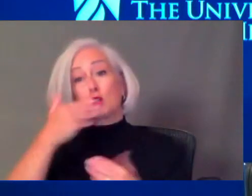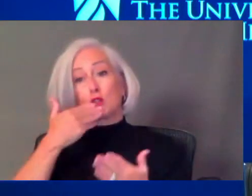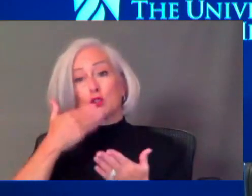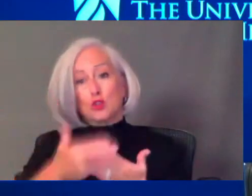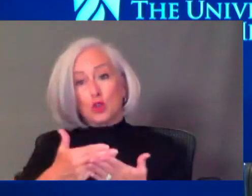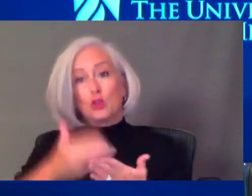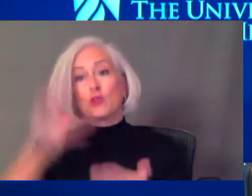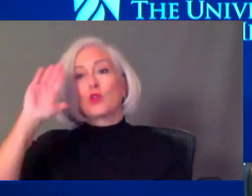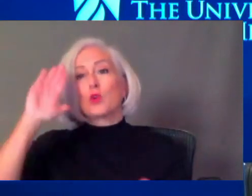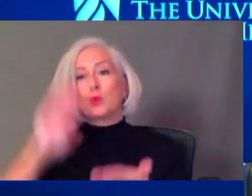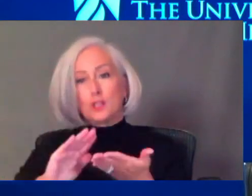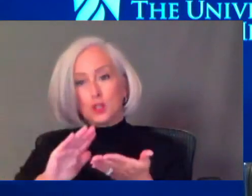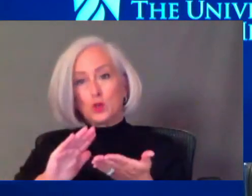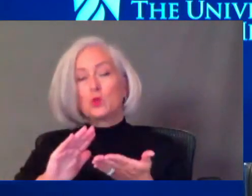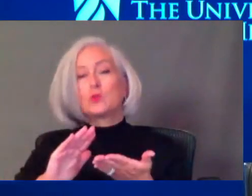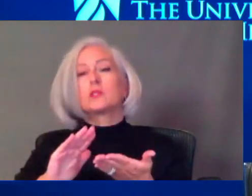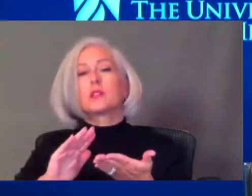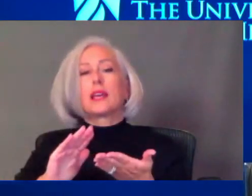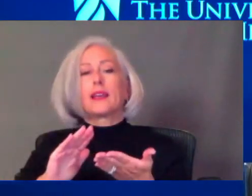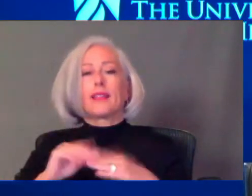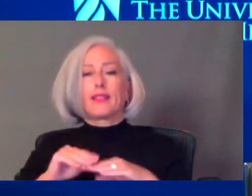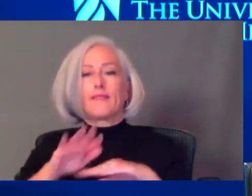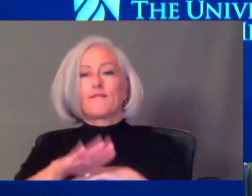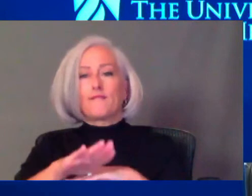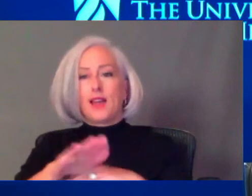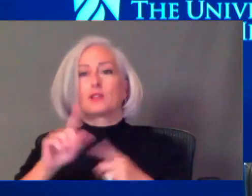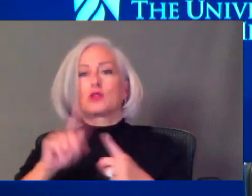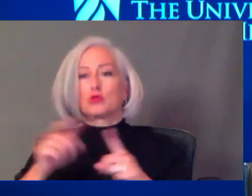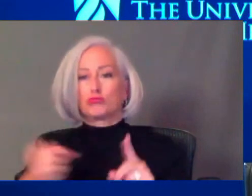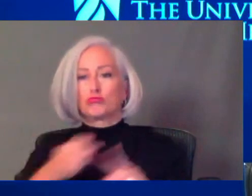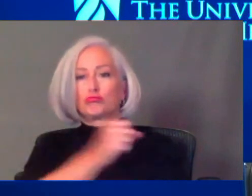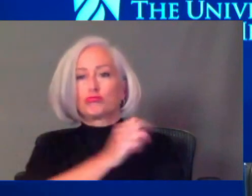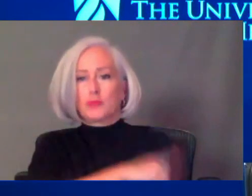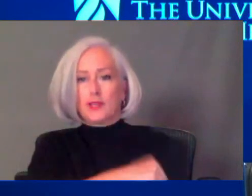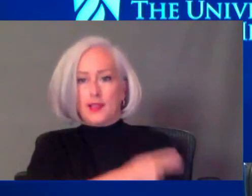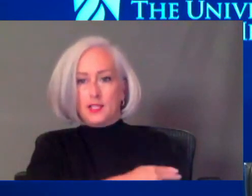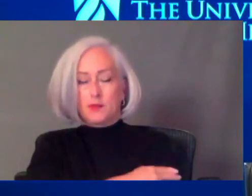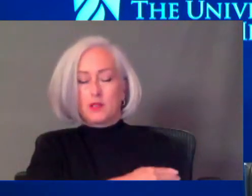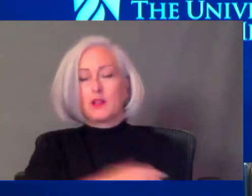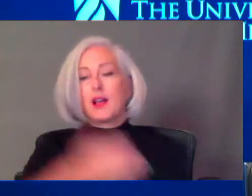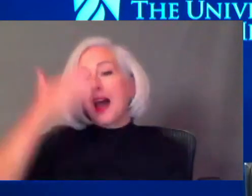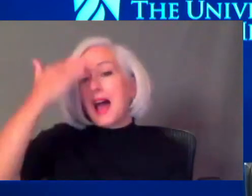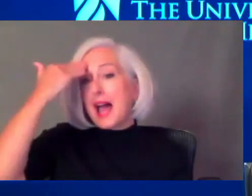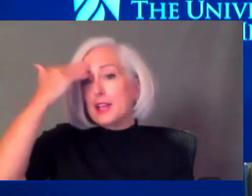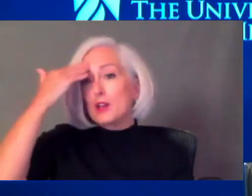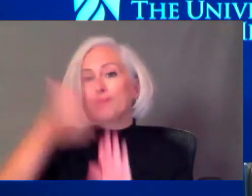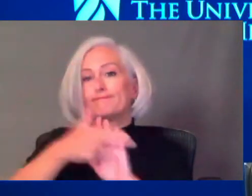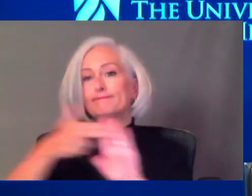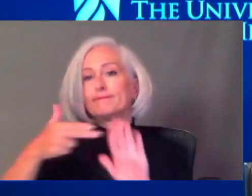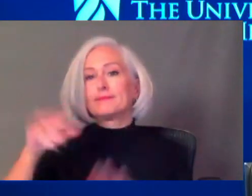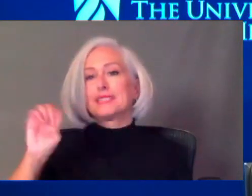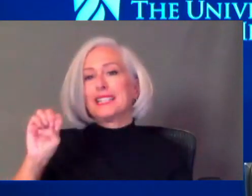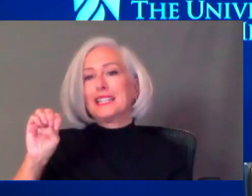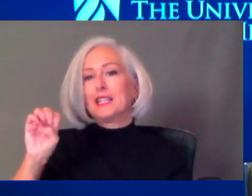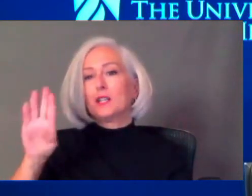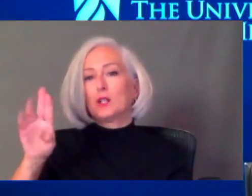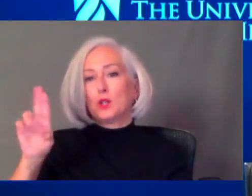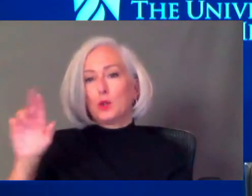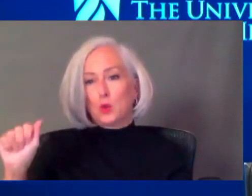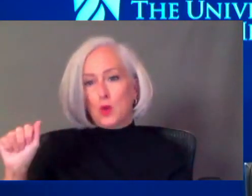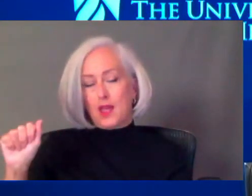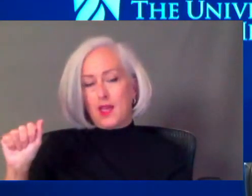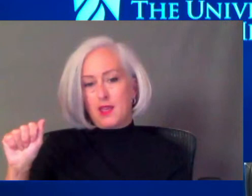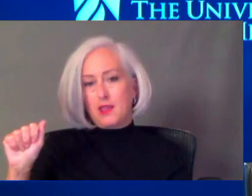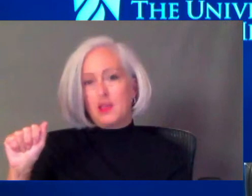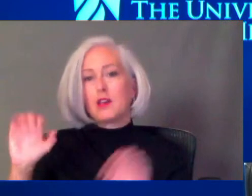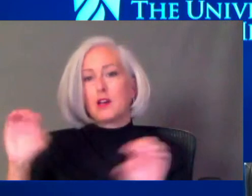prevent disease, and so I think that folks, we don't use enough of this. Is my sense